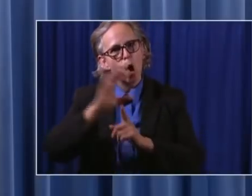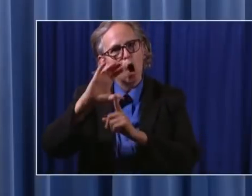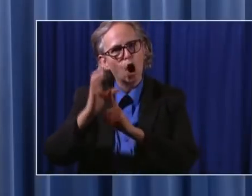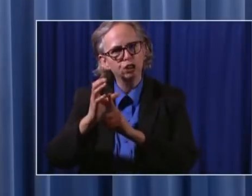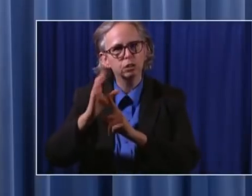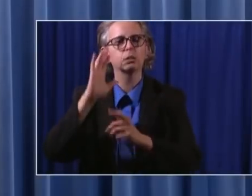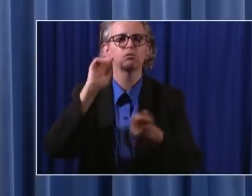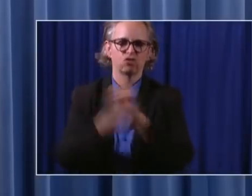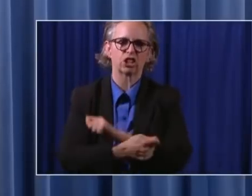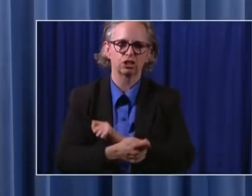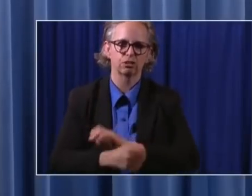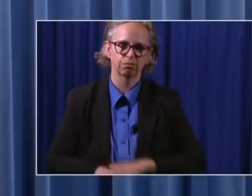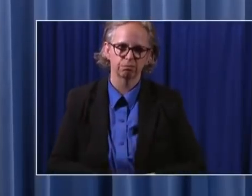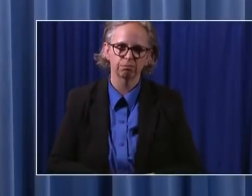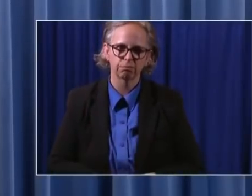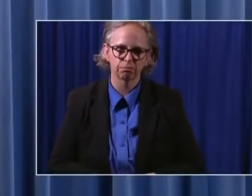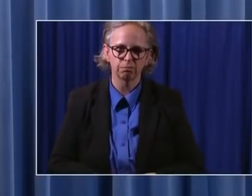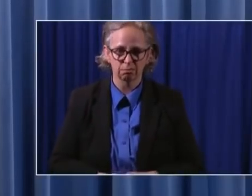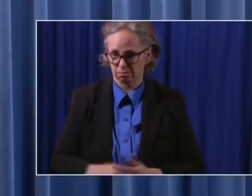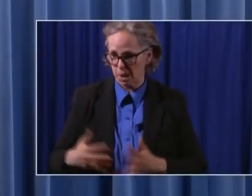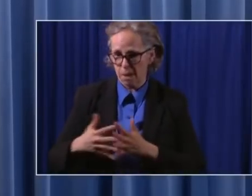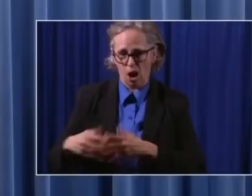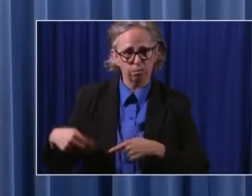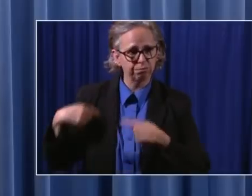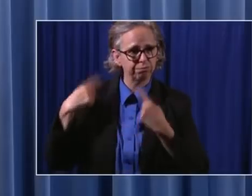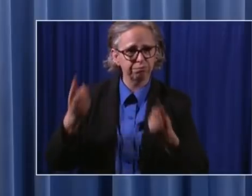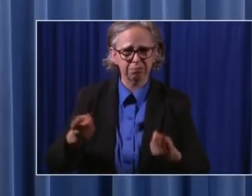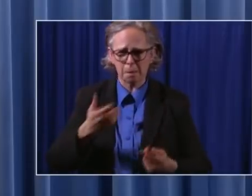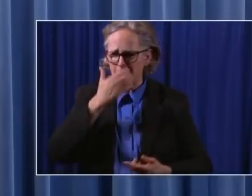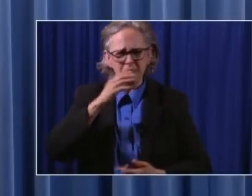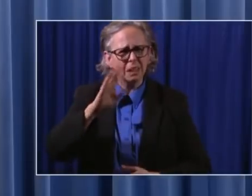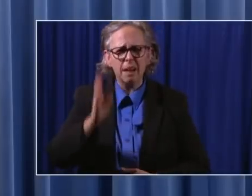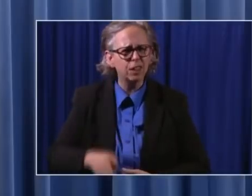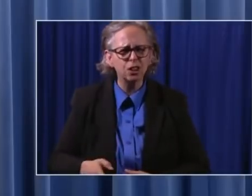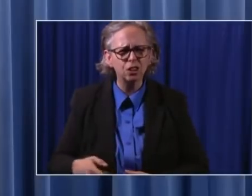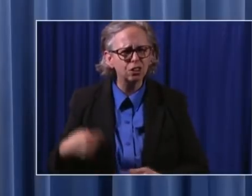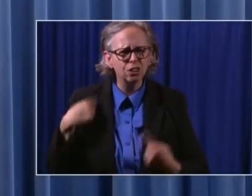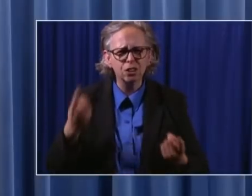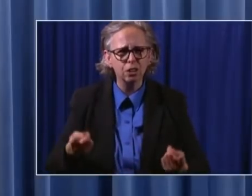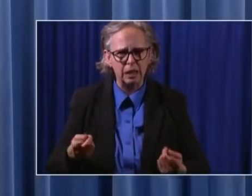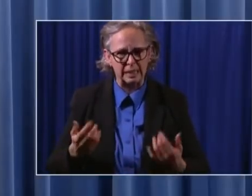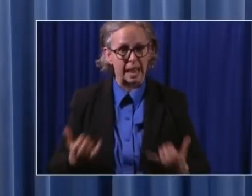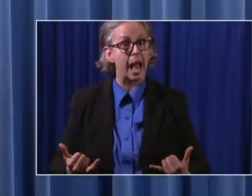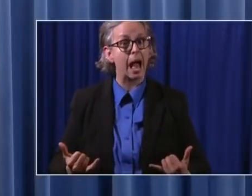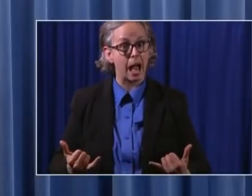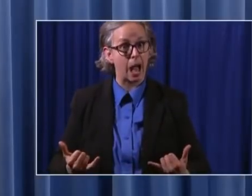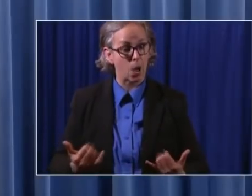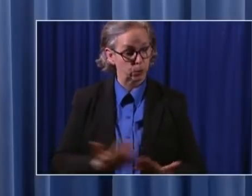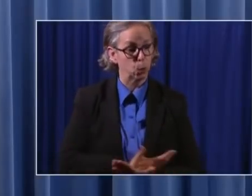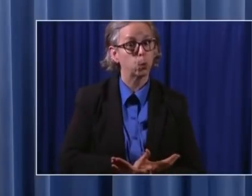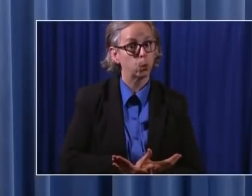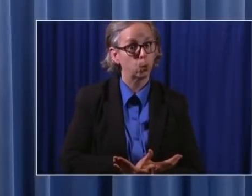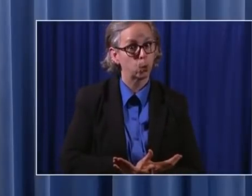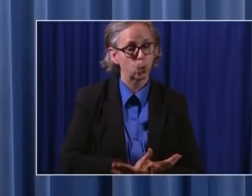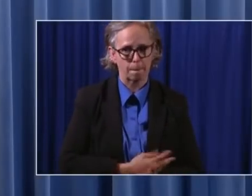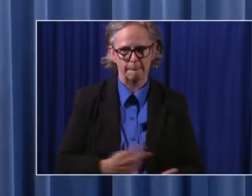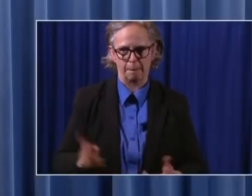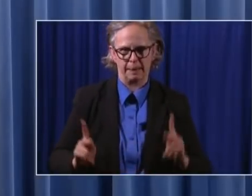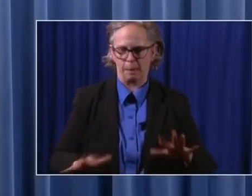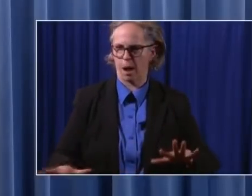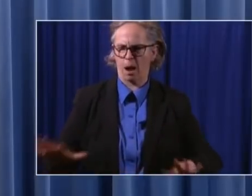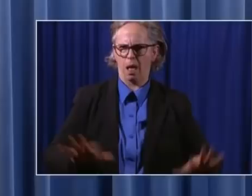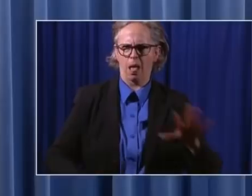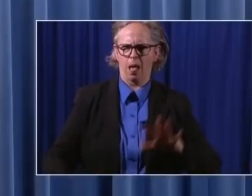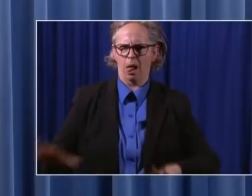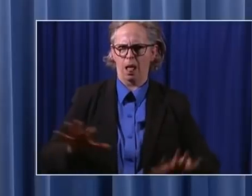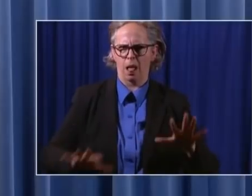masks. That's just not what we do. But we all are adjusting now to the new world that